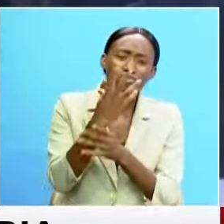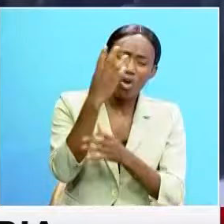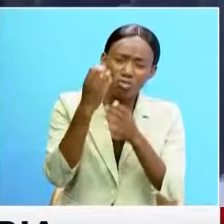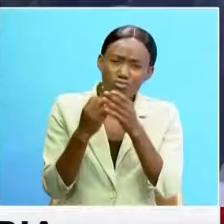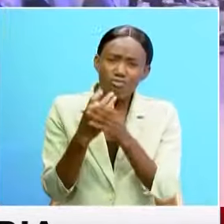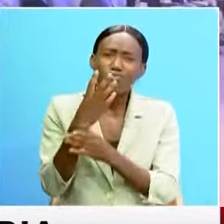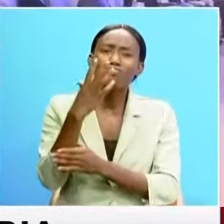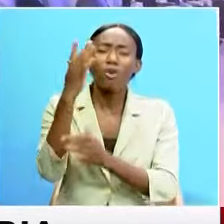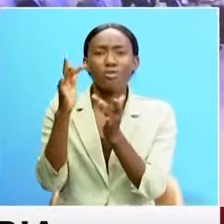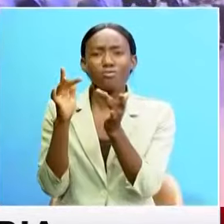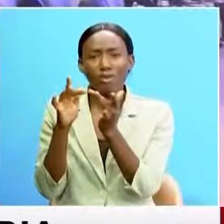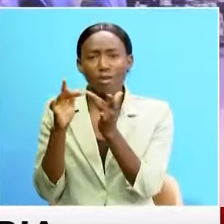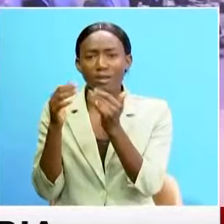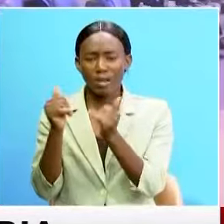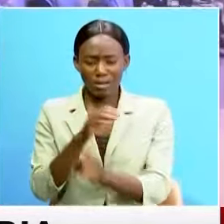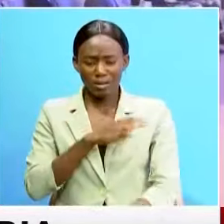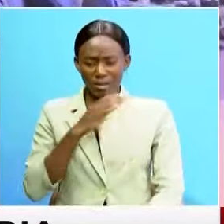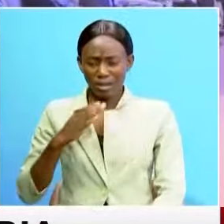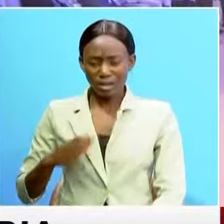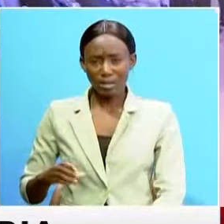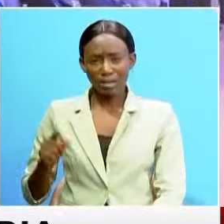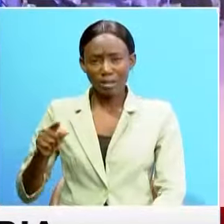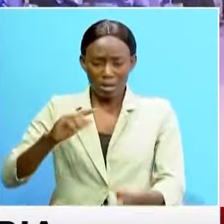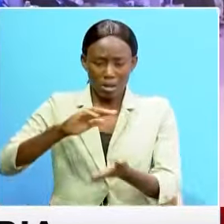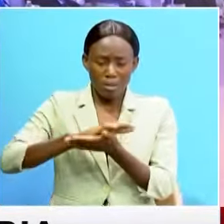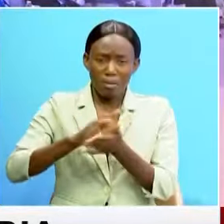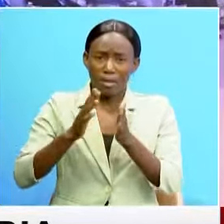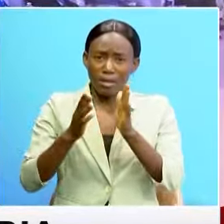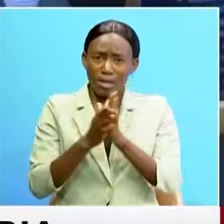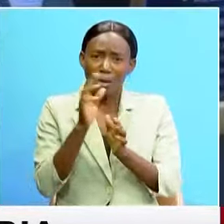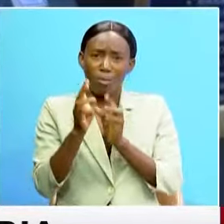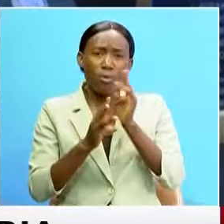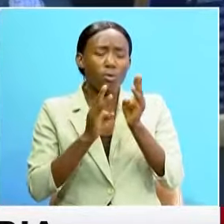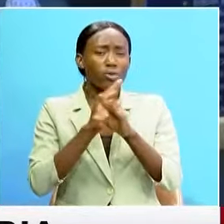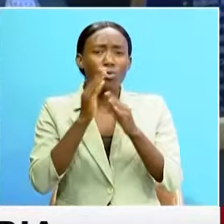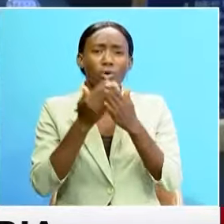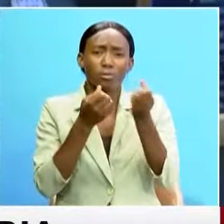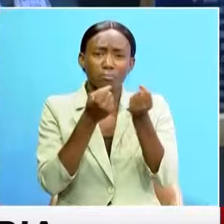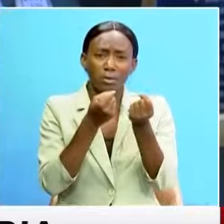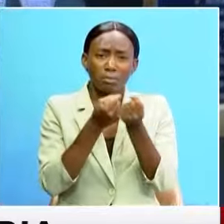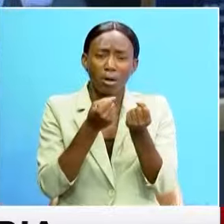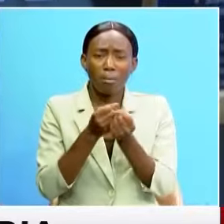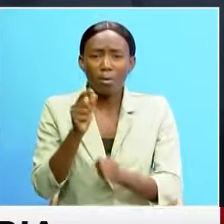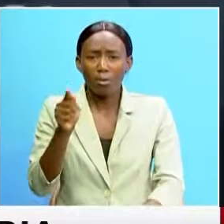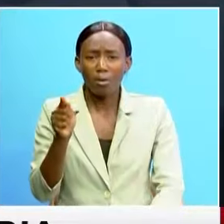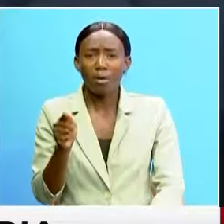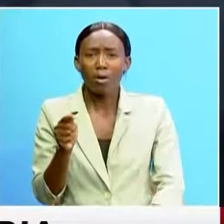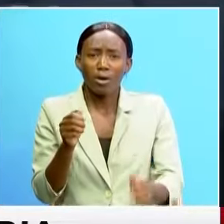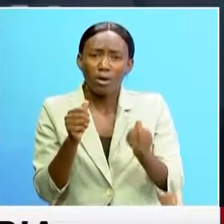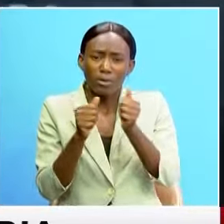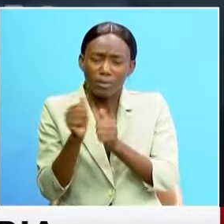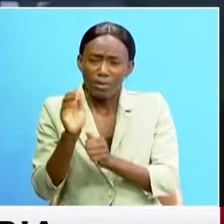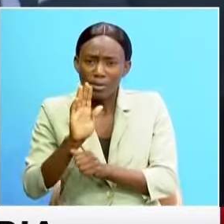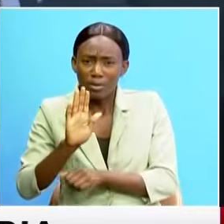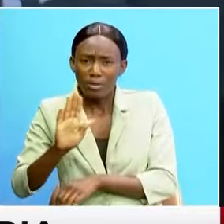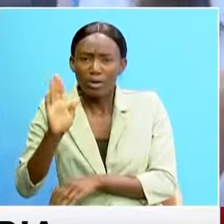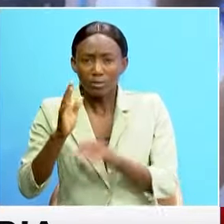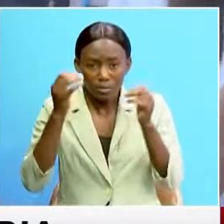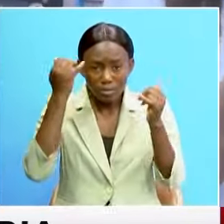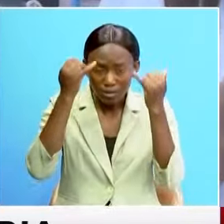technologies. China has become a trendsetter and a global technology powerhouse with its cutting-edge innovations.